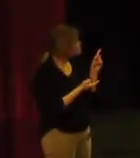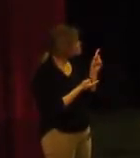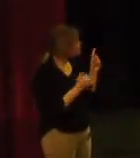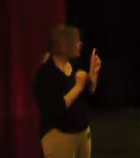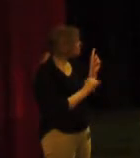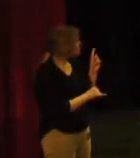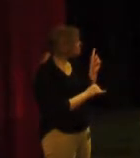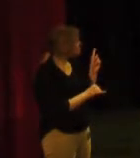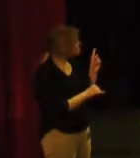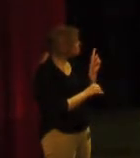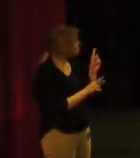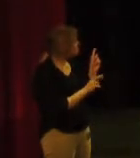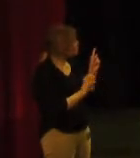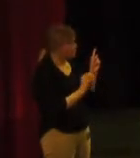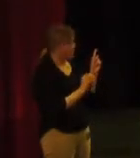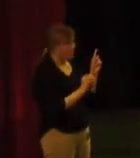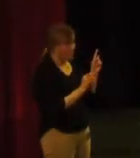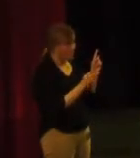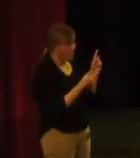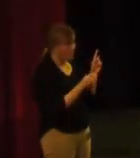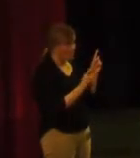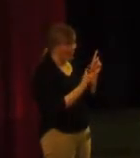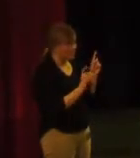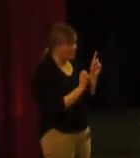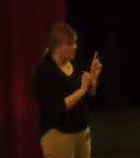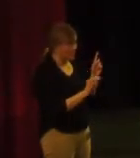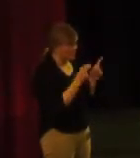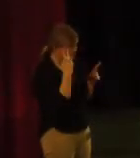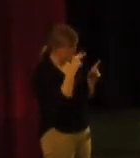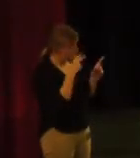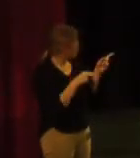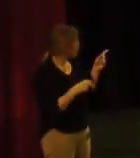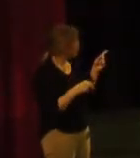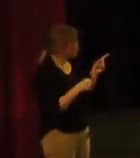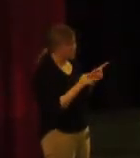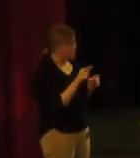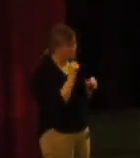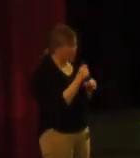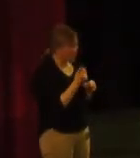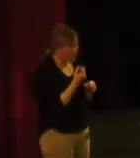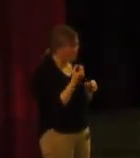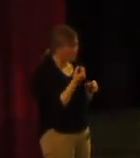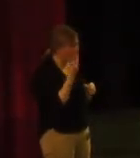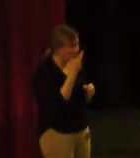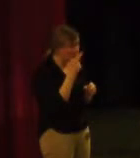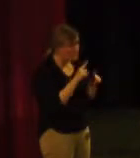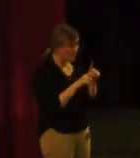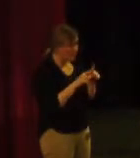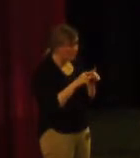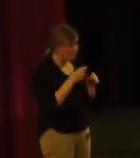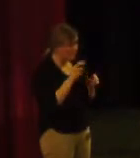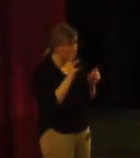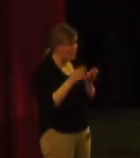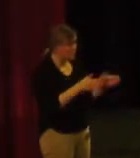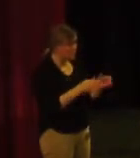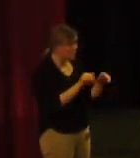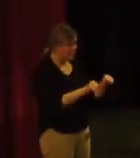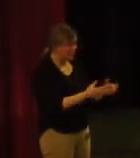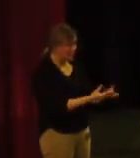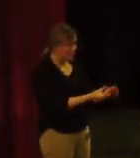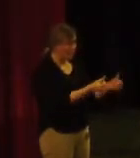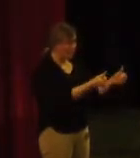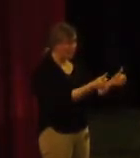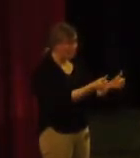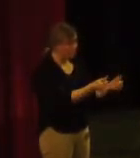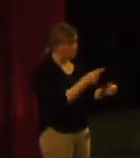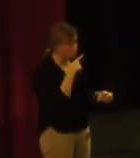Rio Grande near Las Cruces, New Mexico. And one of the things you don't realize is the river dries up from time to time. So yeah,